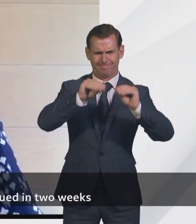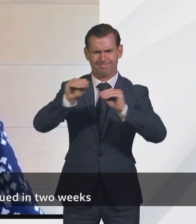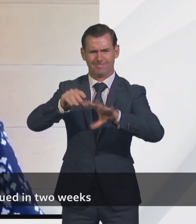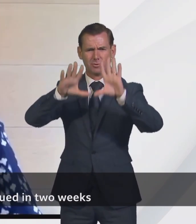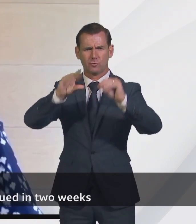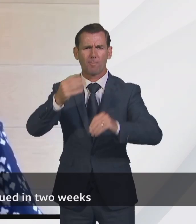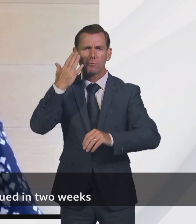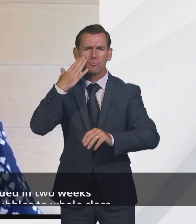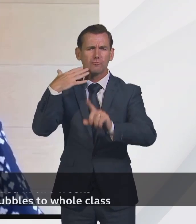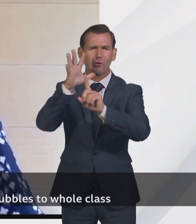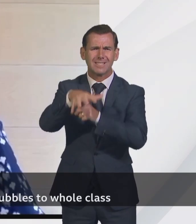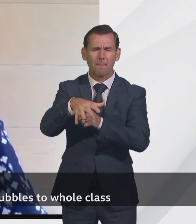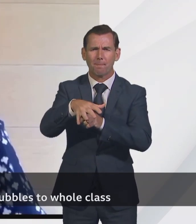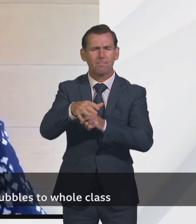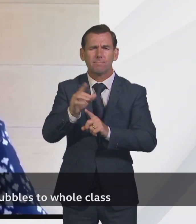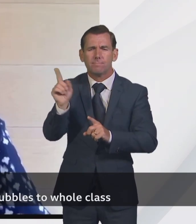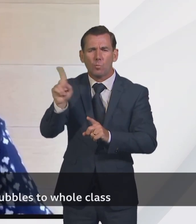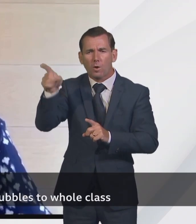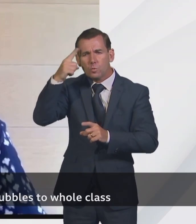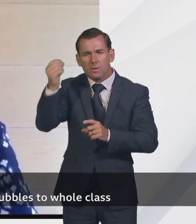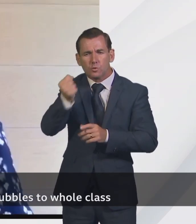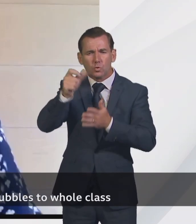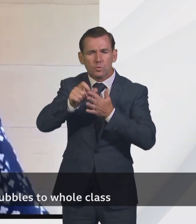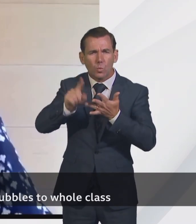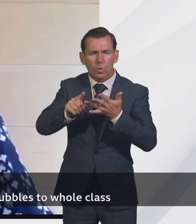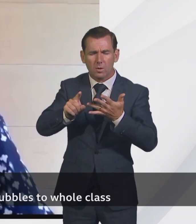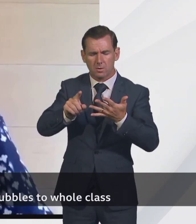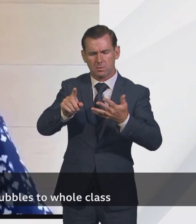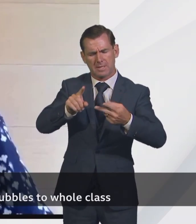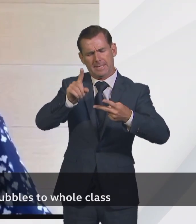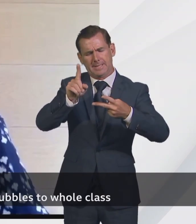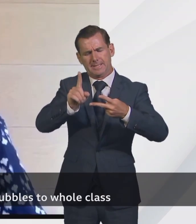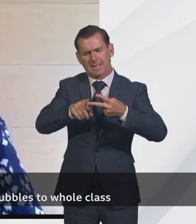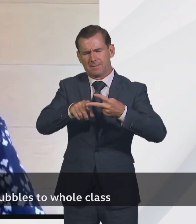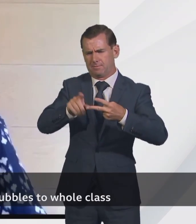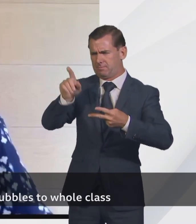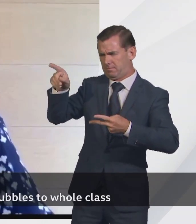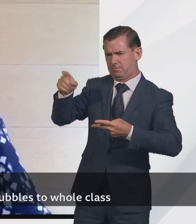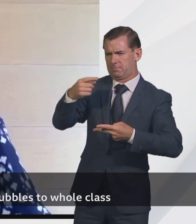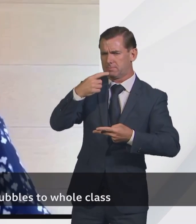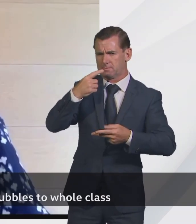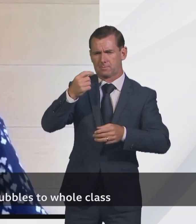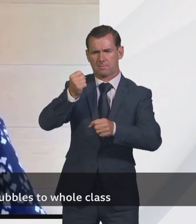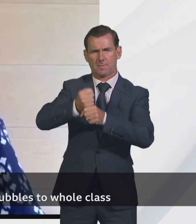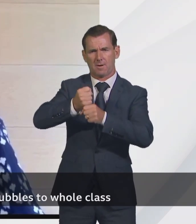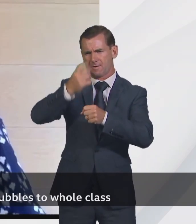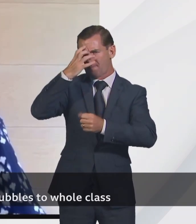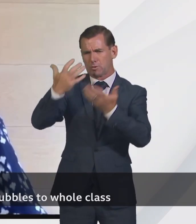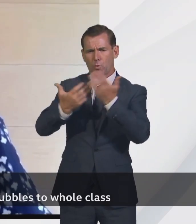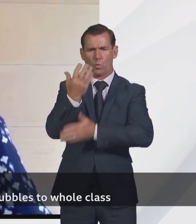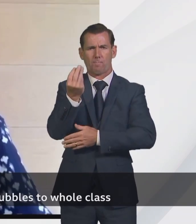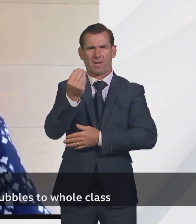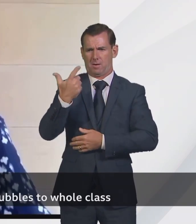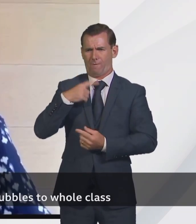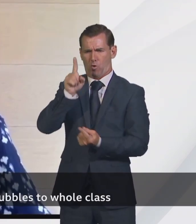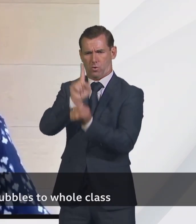and teaches in all of our schools, in all of our colleges and in all of our universities, and that's how it should